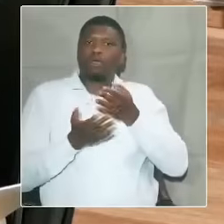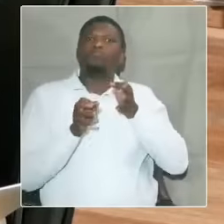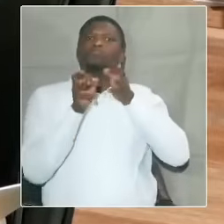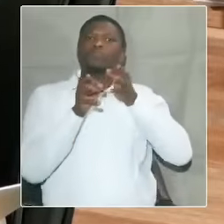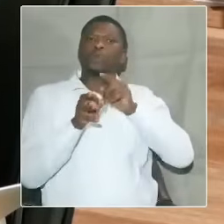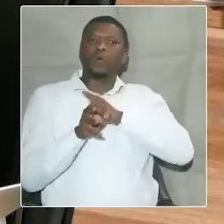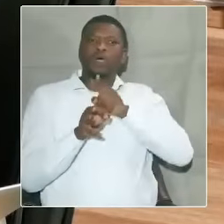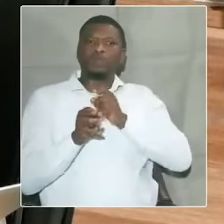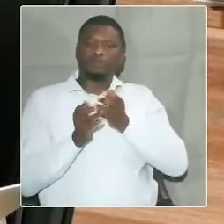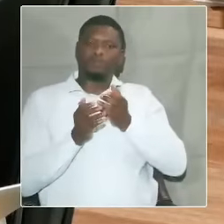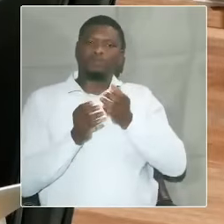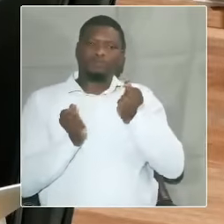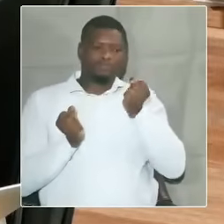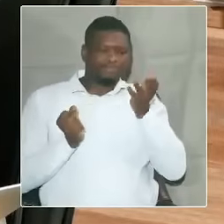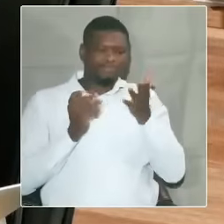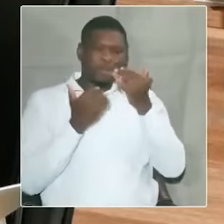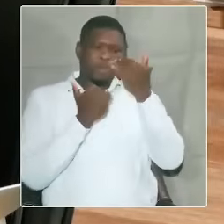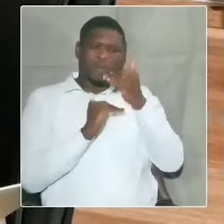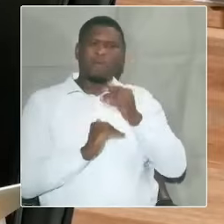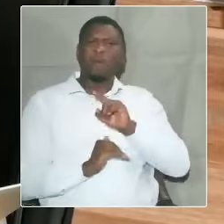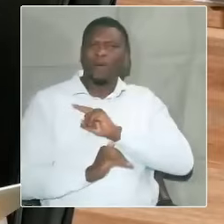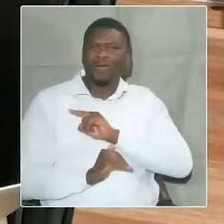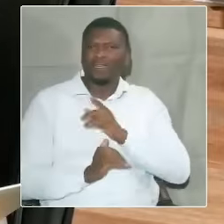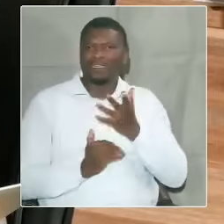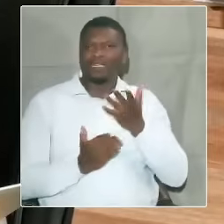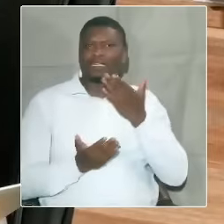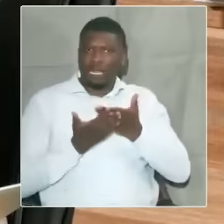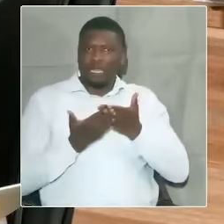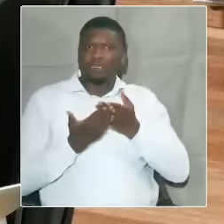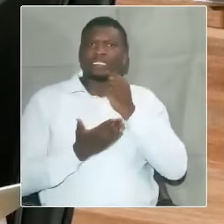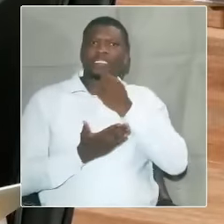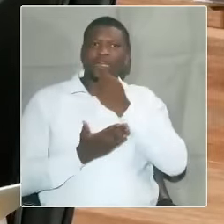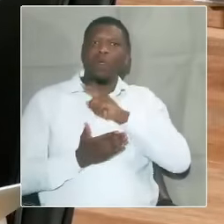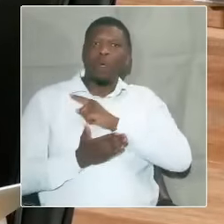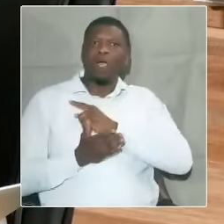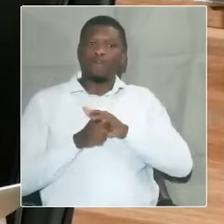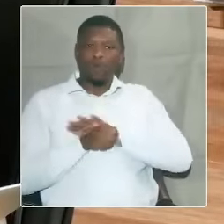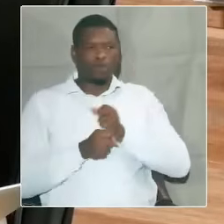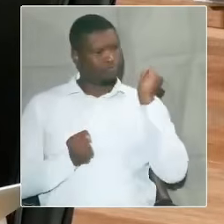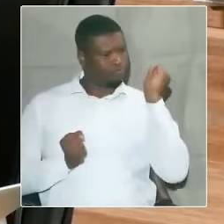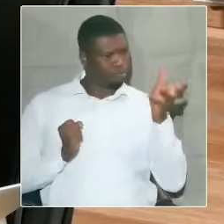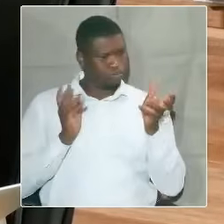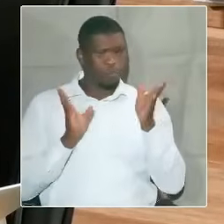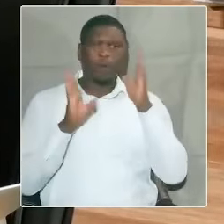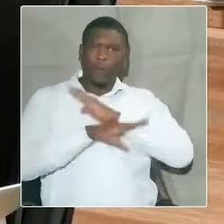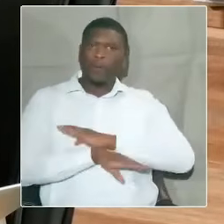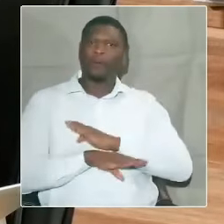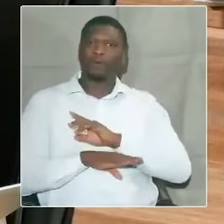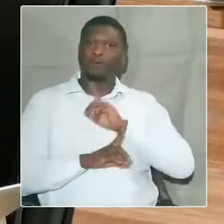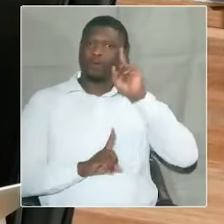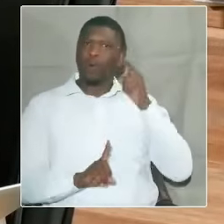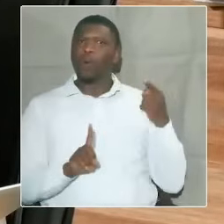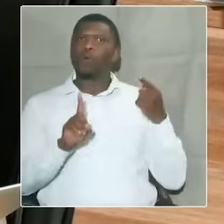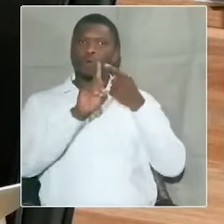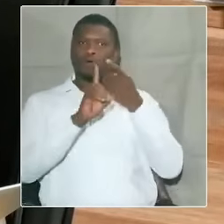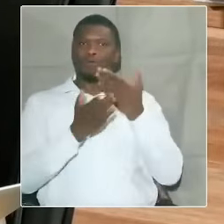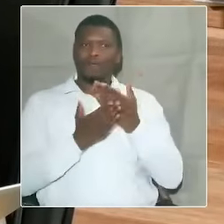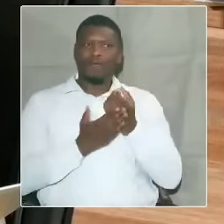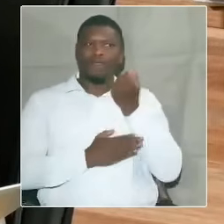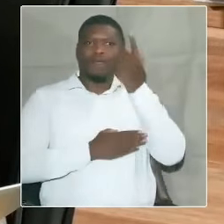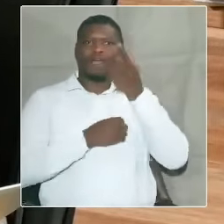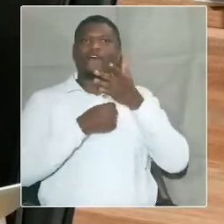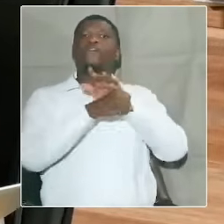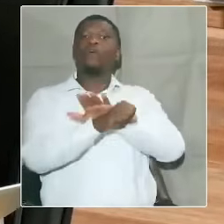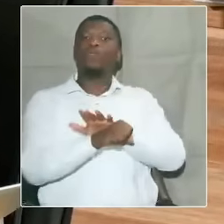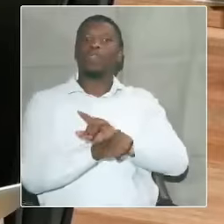at liberty to detail or disclose the extent of what was revealed. You could say that to the